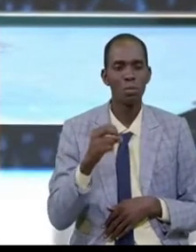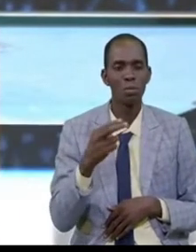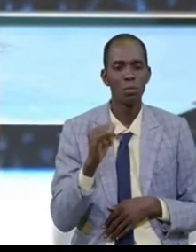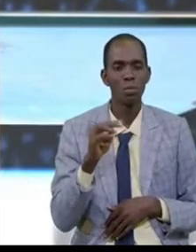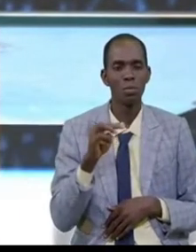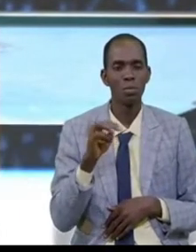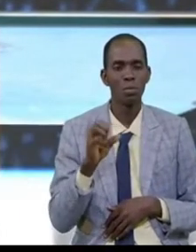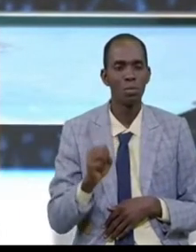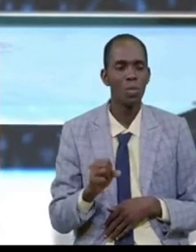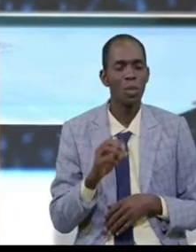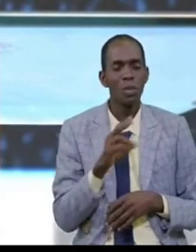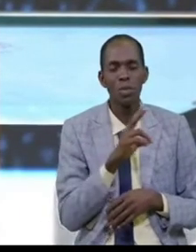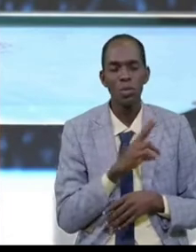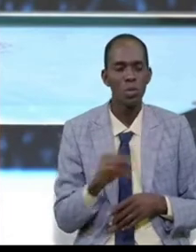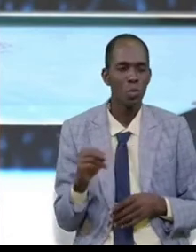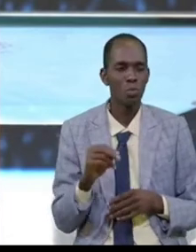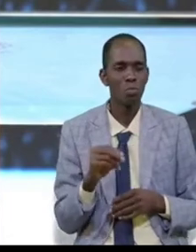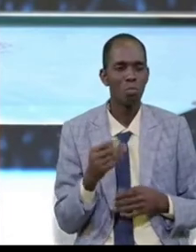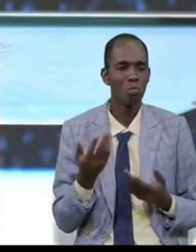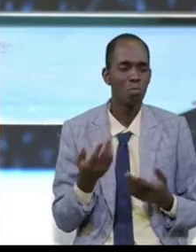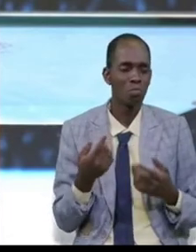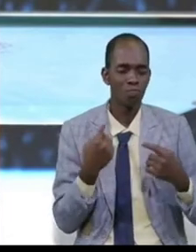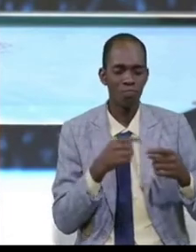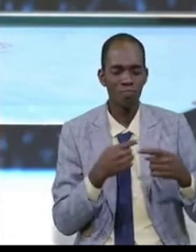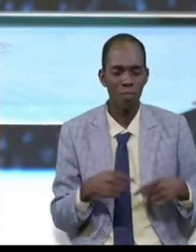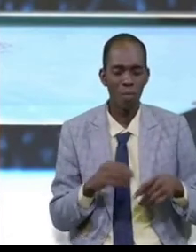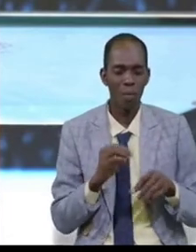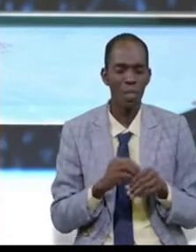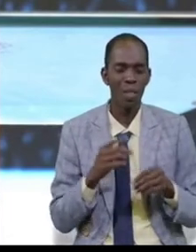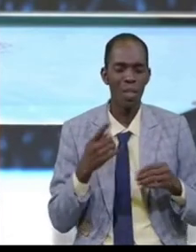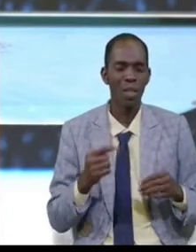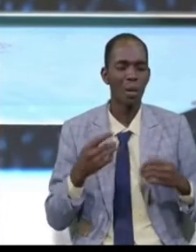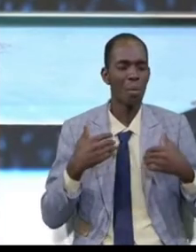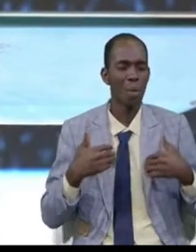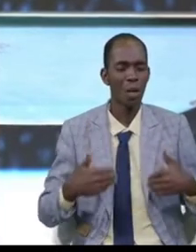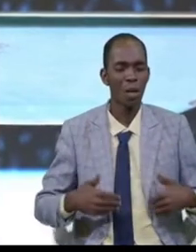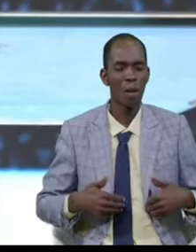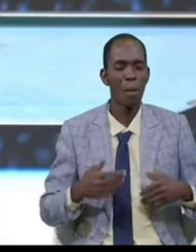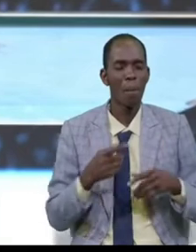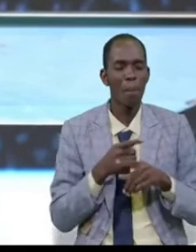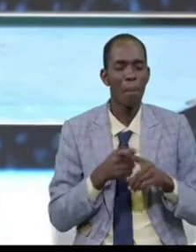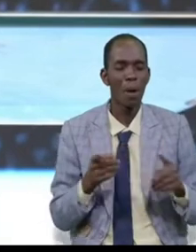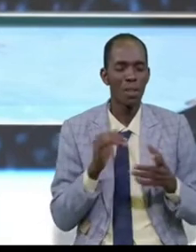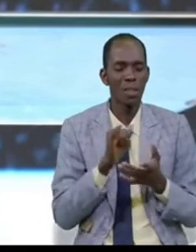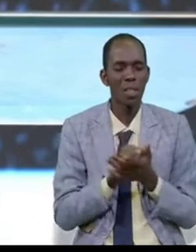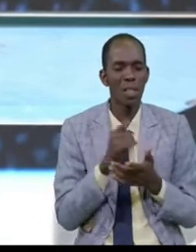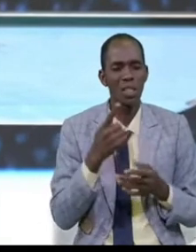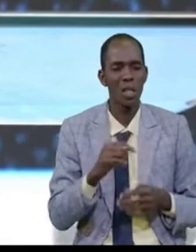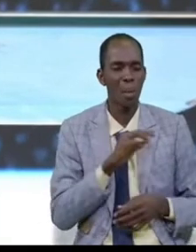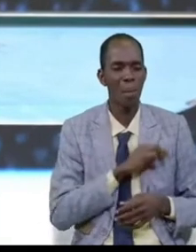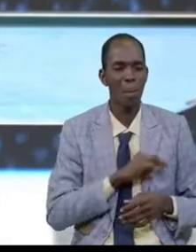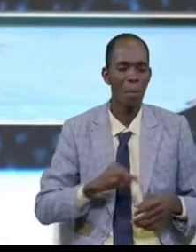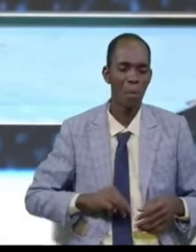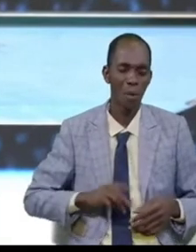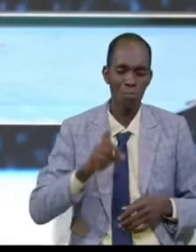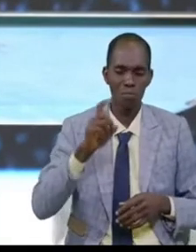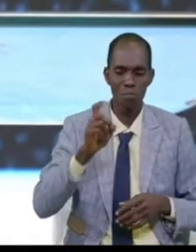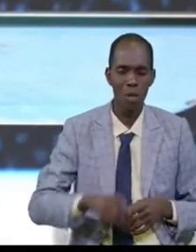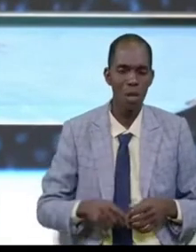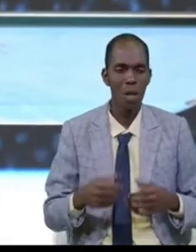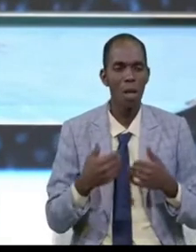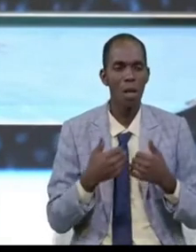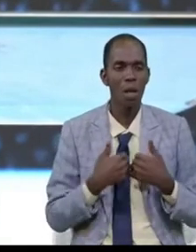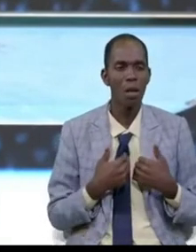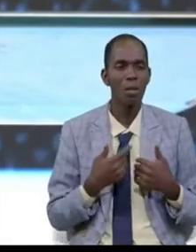no disagreement, no discord in the body, but that the members should have